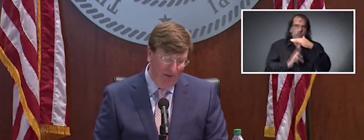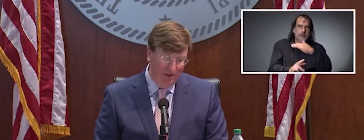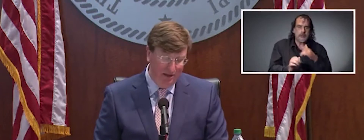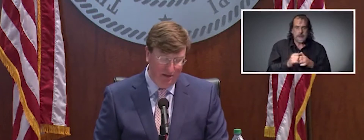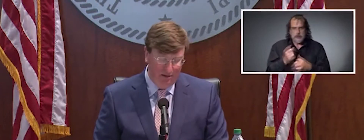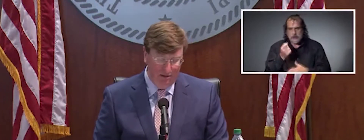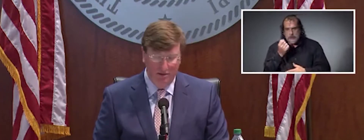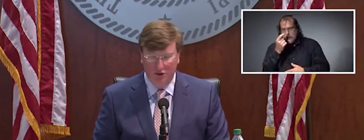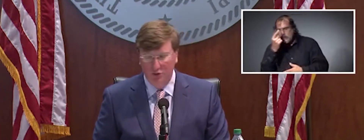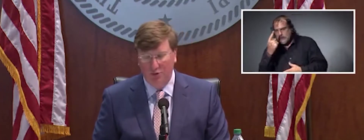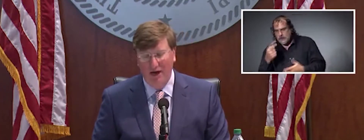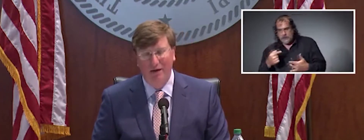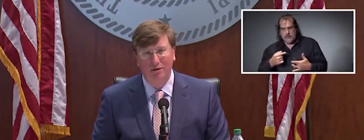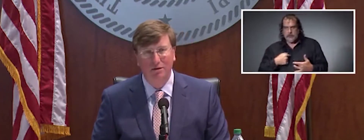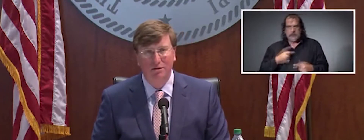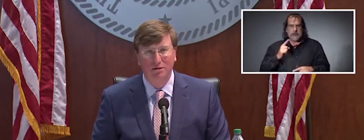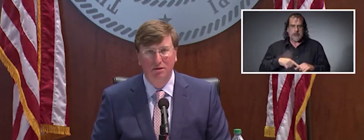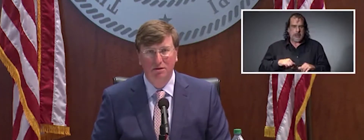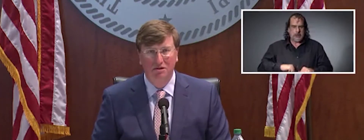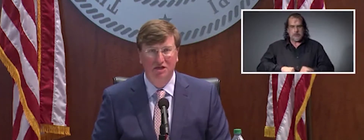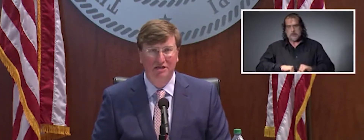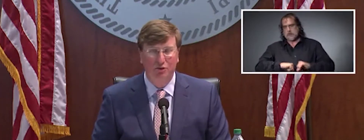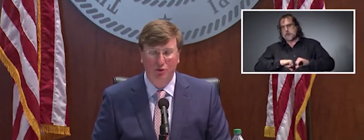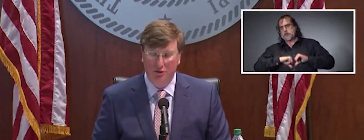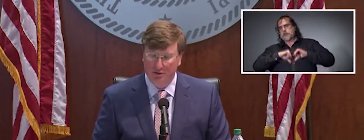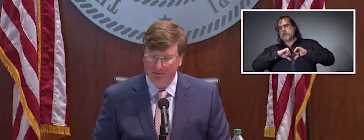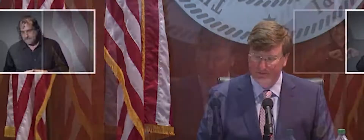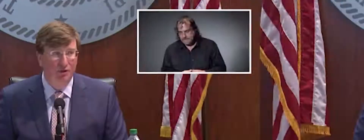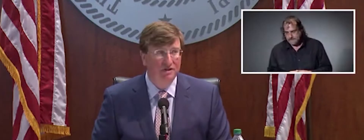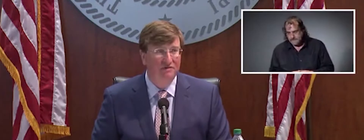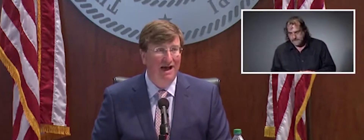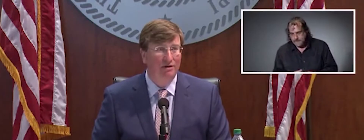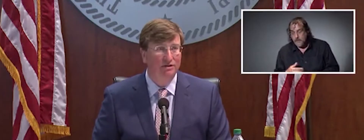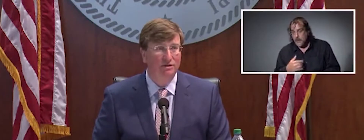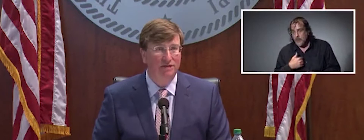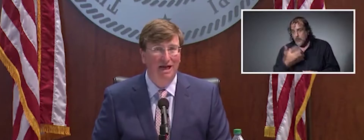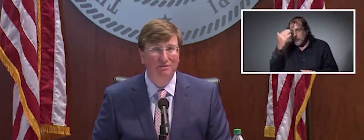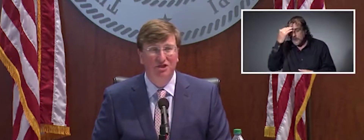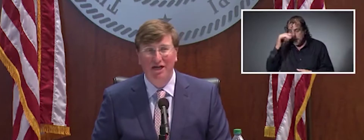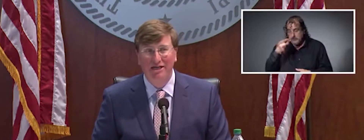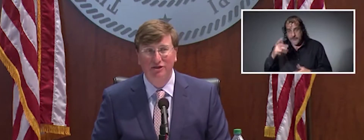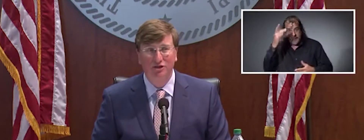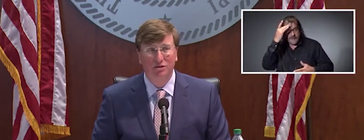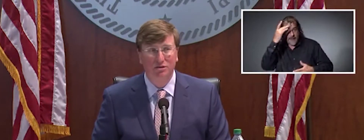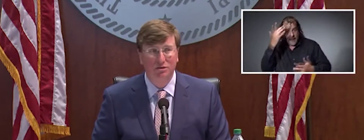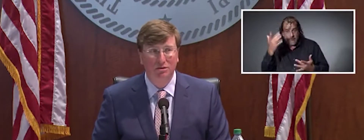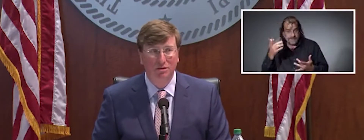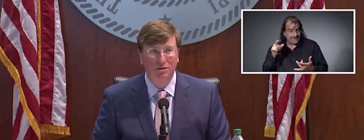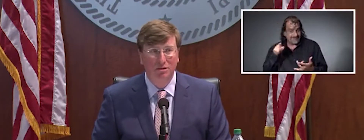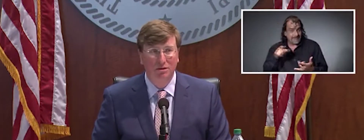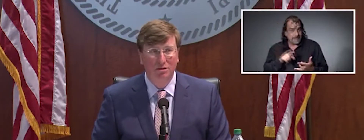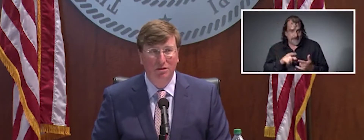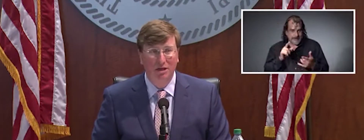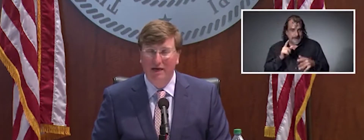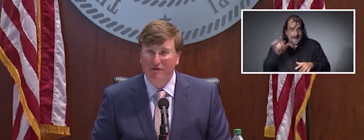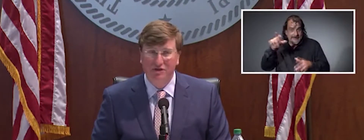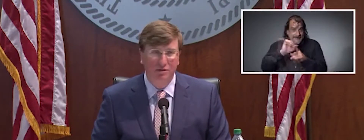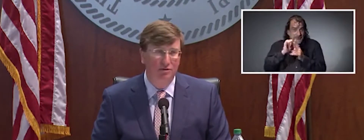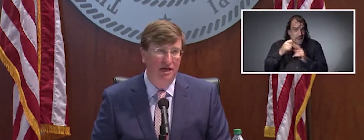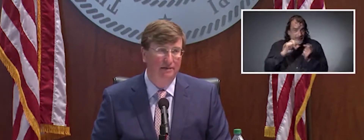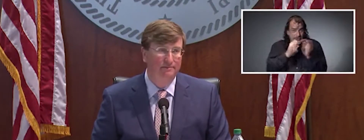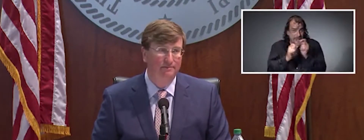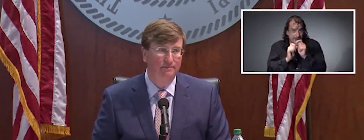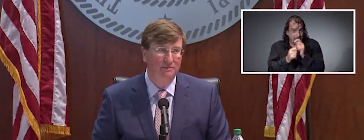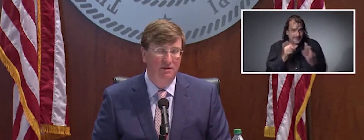We cannot be too proud to change course. With this virus, times change every